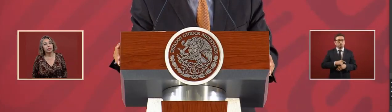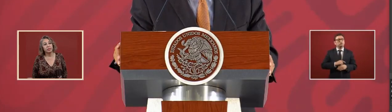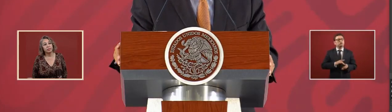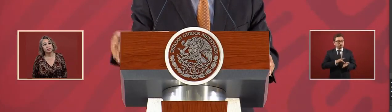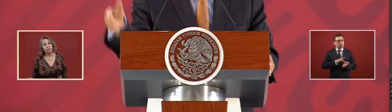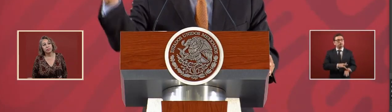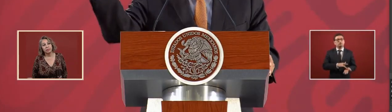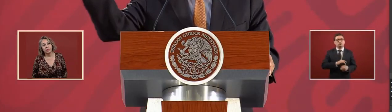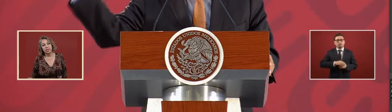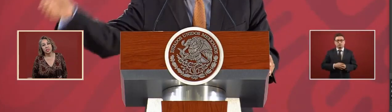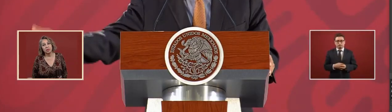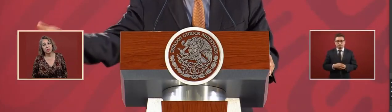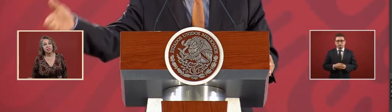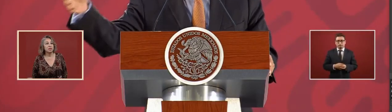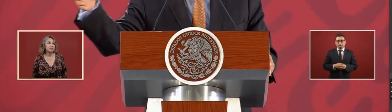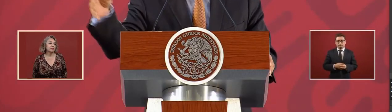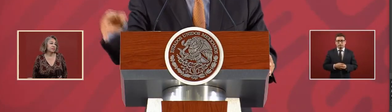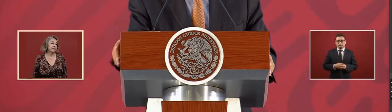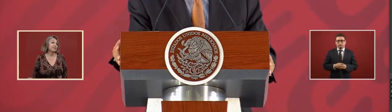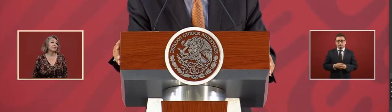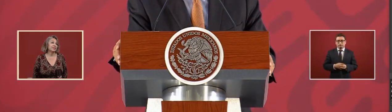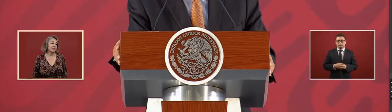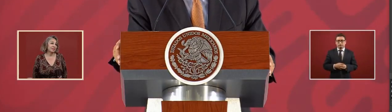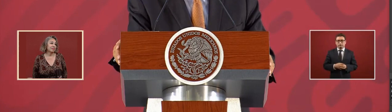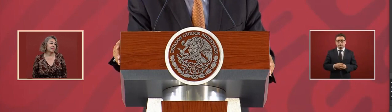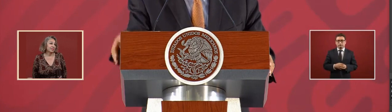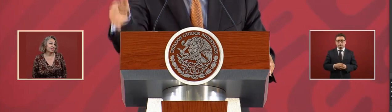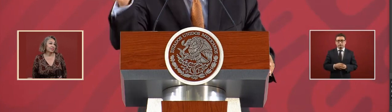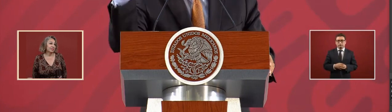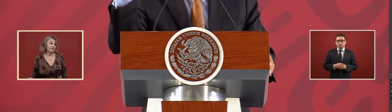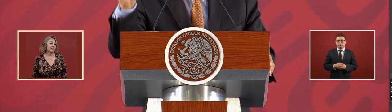of de so-and-so.